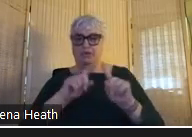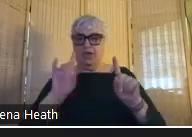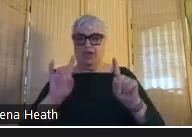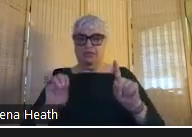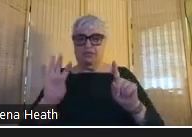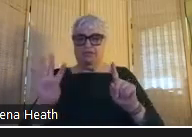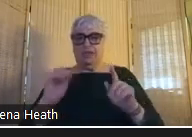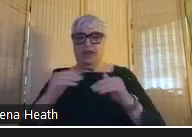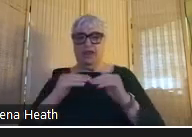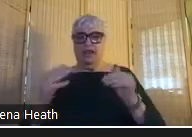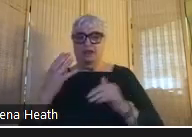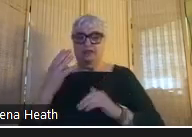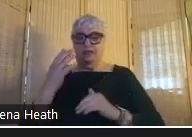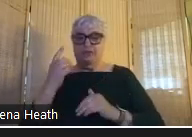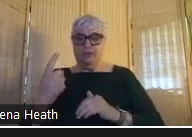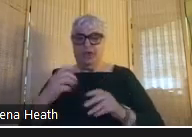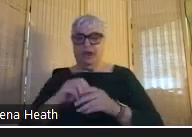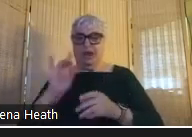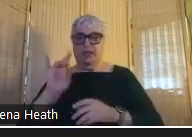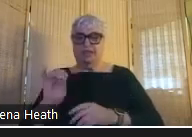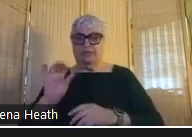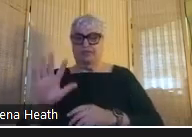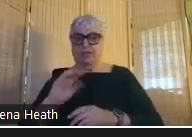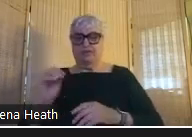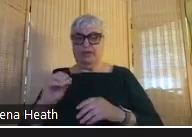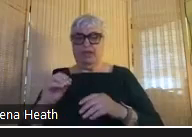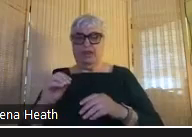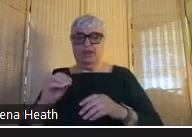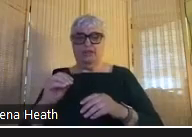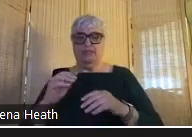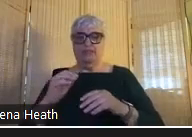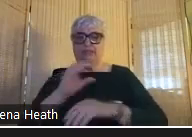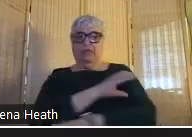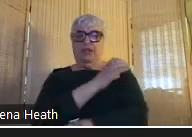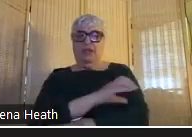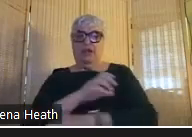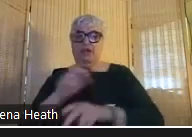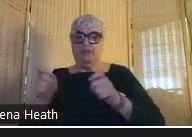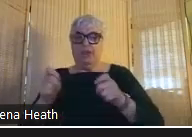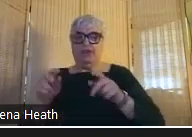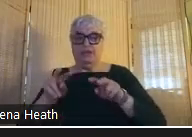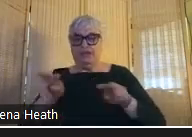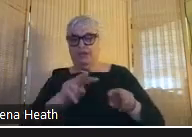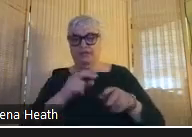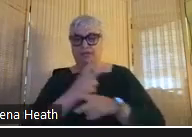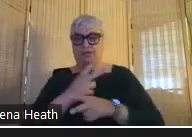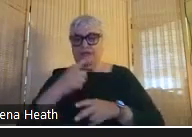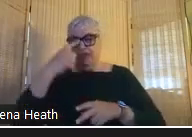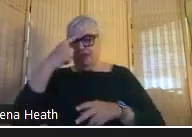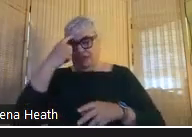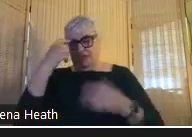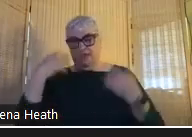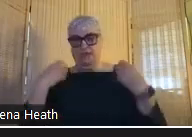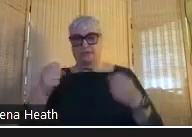1 requirements in 8.5, and then as a clinically managed level of care, level 2 mental health transitional living homes